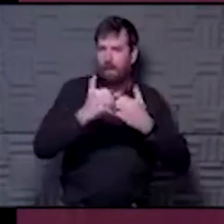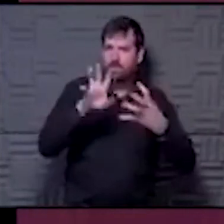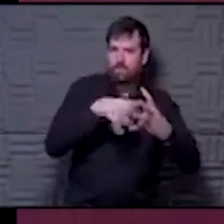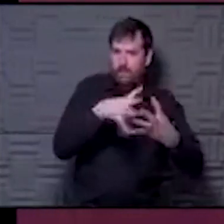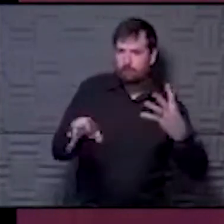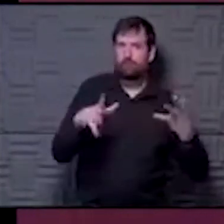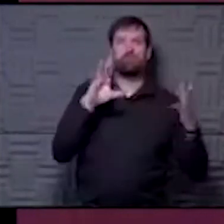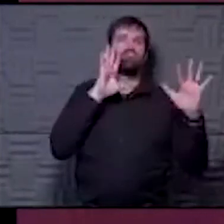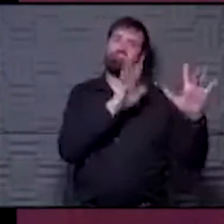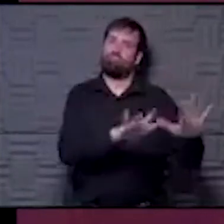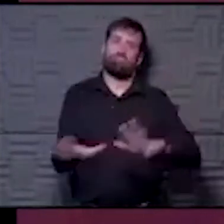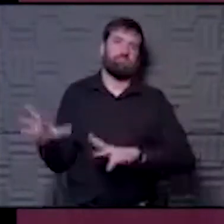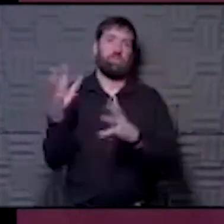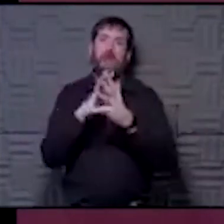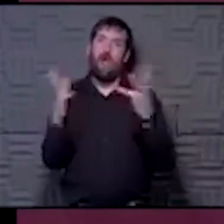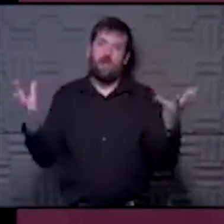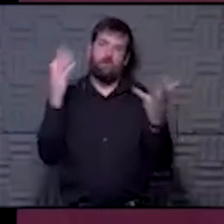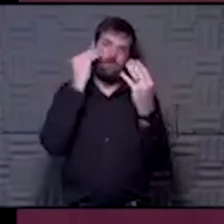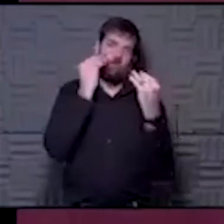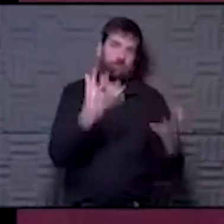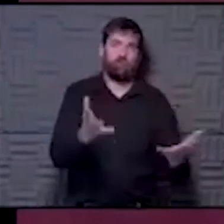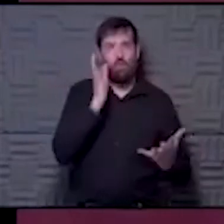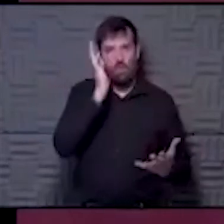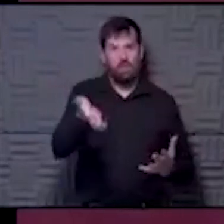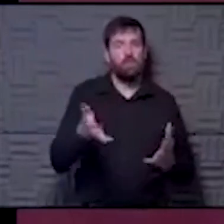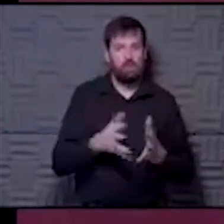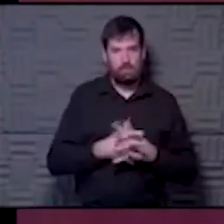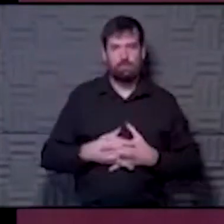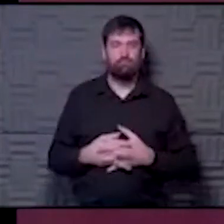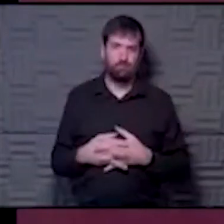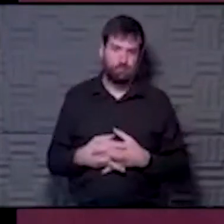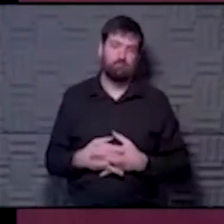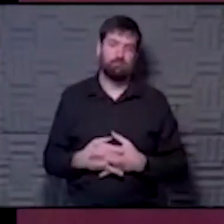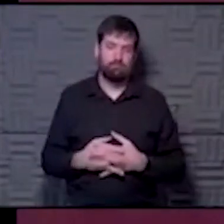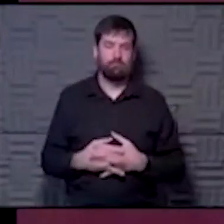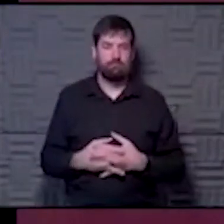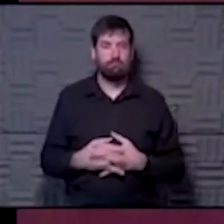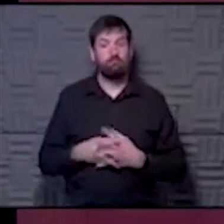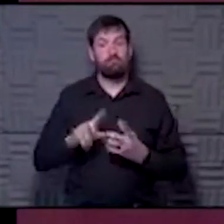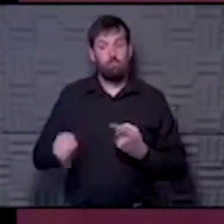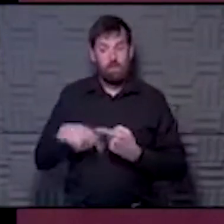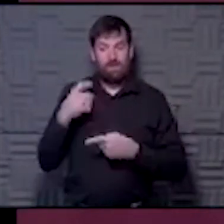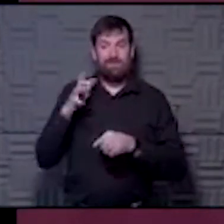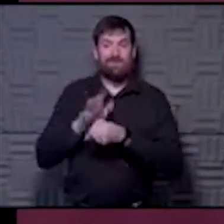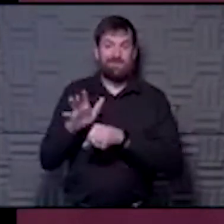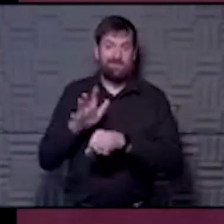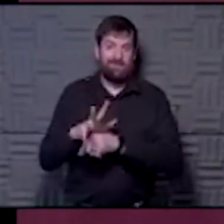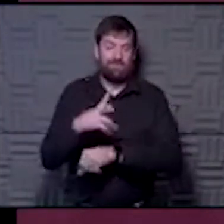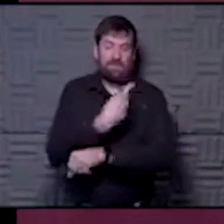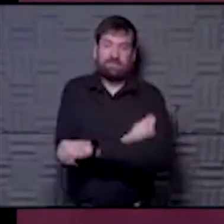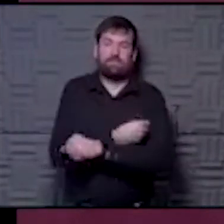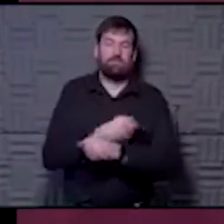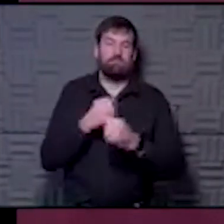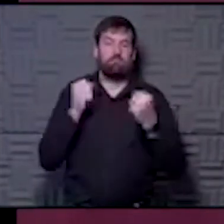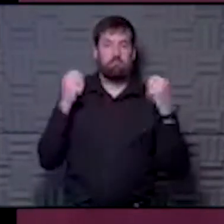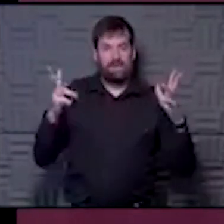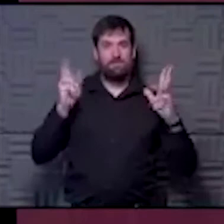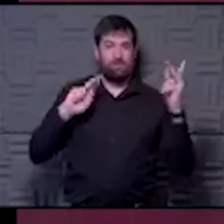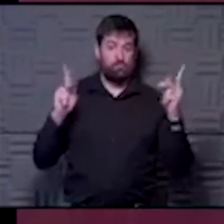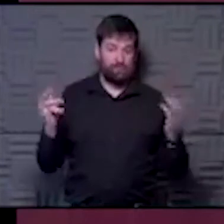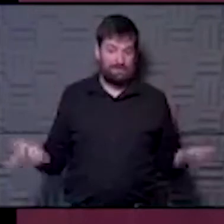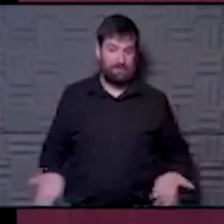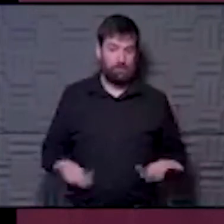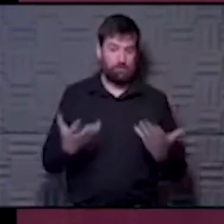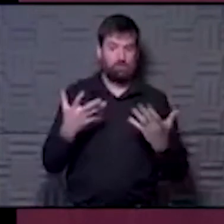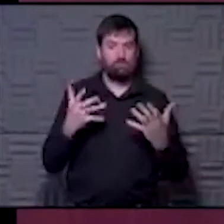lot of information pushed out to you as soon as we get enough vaccine. We roll through a lot of people here to